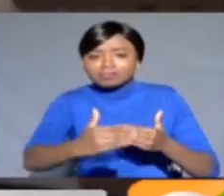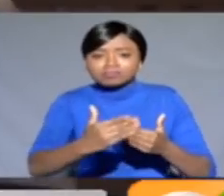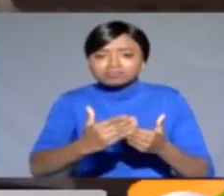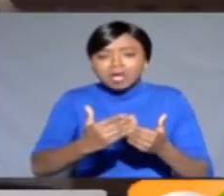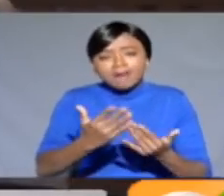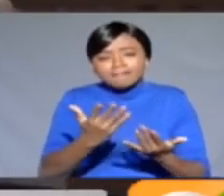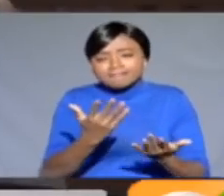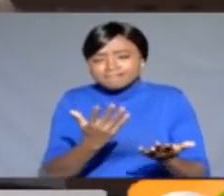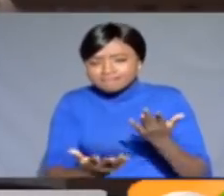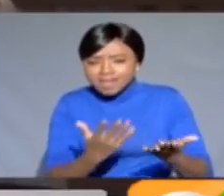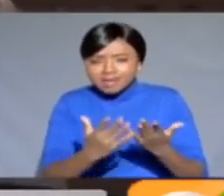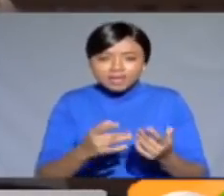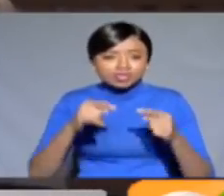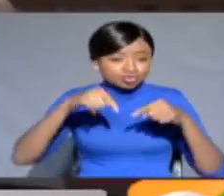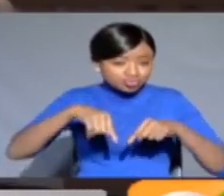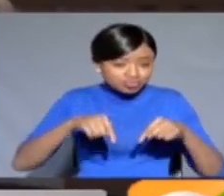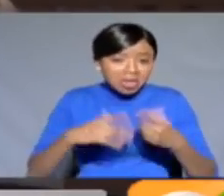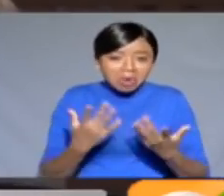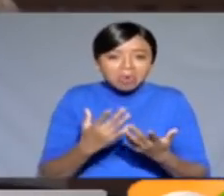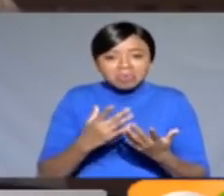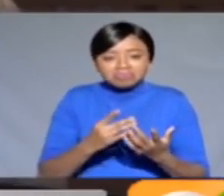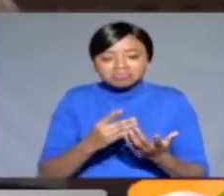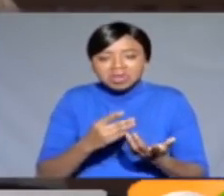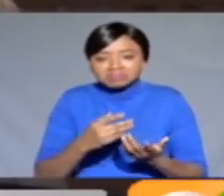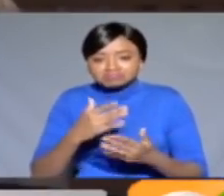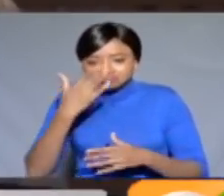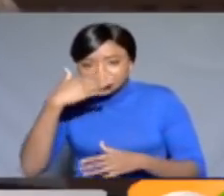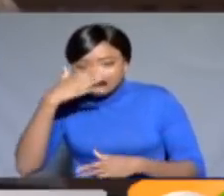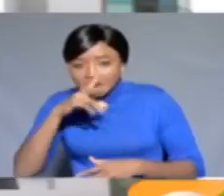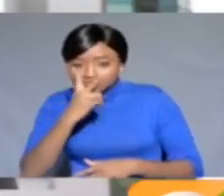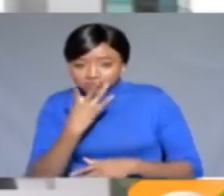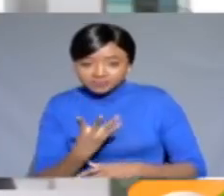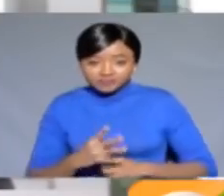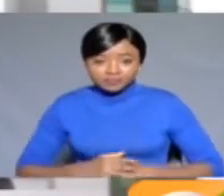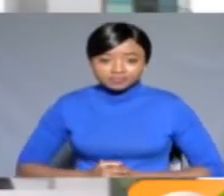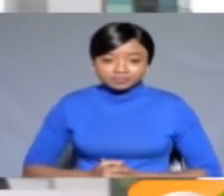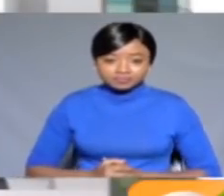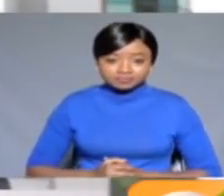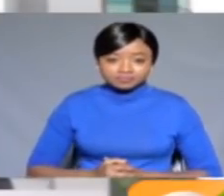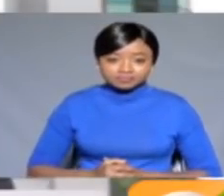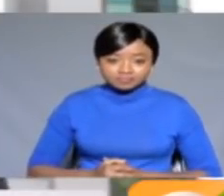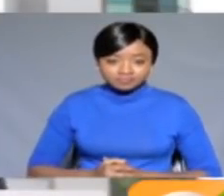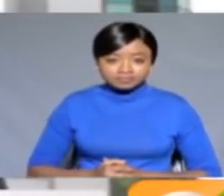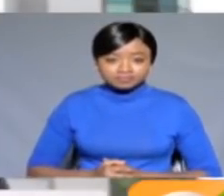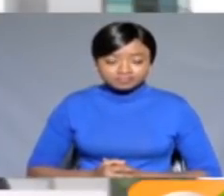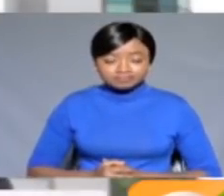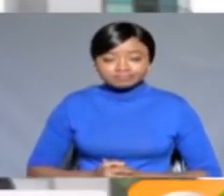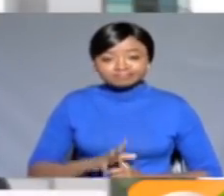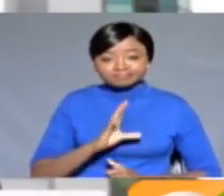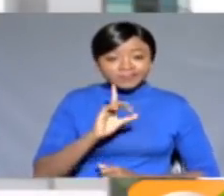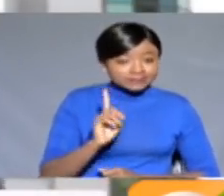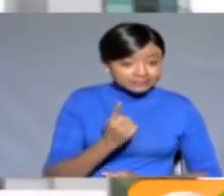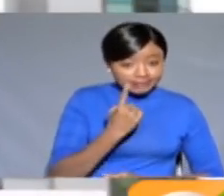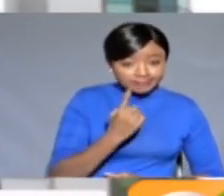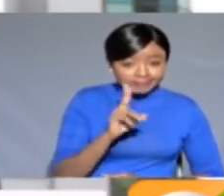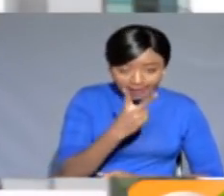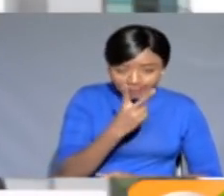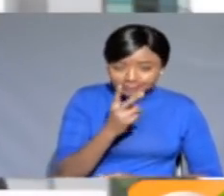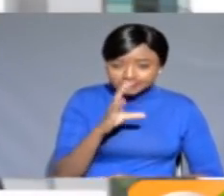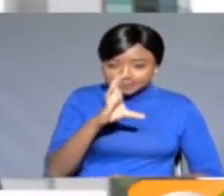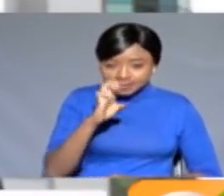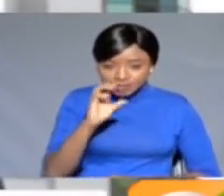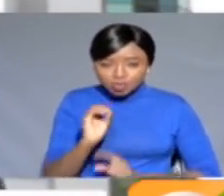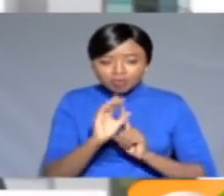hopefully later today or in the next 24 hours. As curtains fall on the second CEO of the region's most profitable